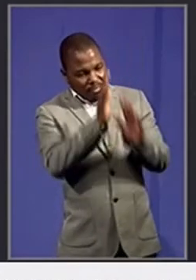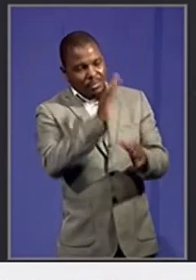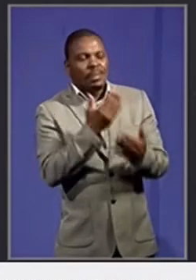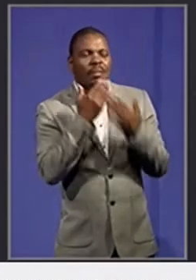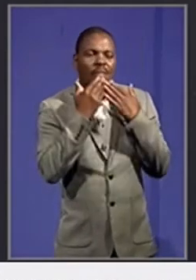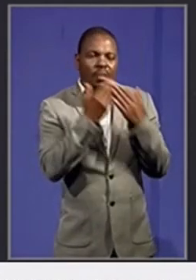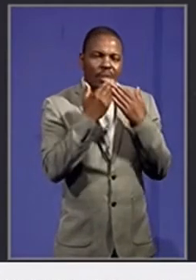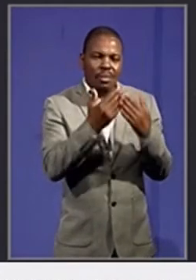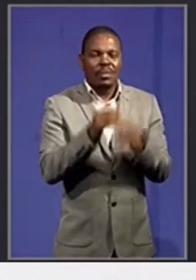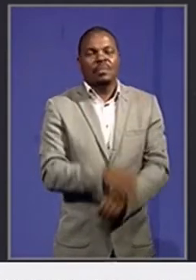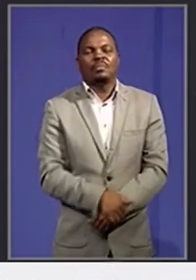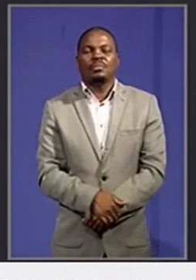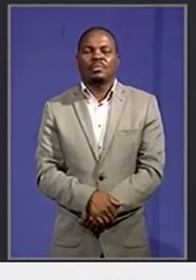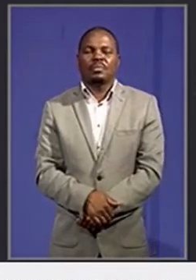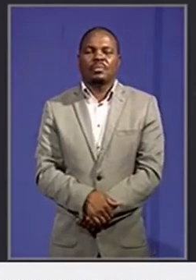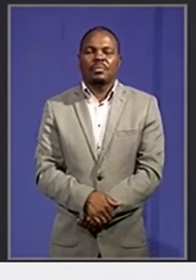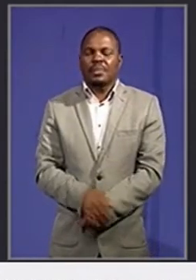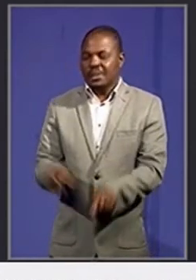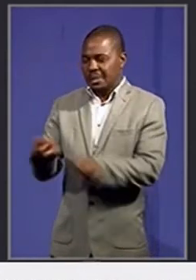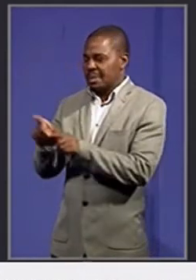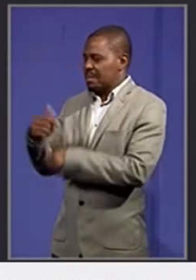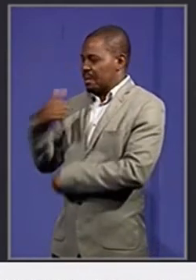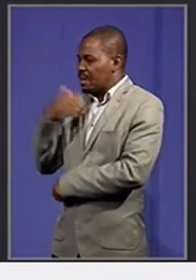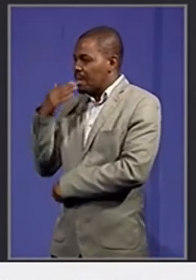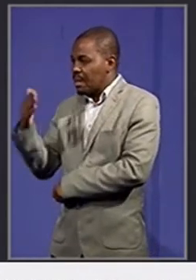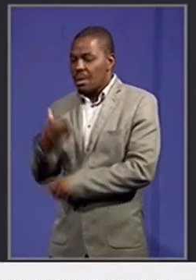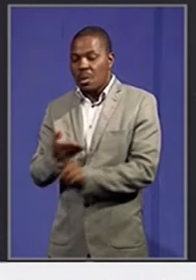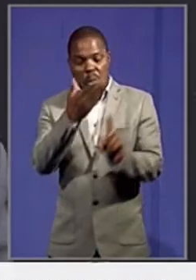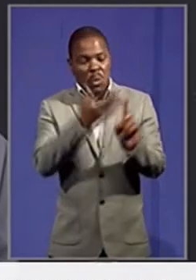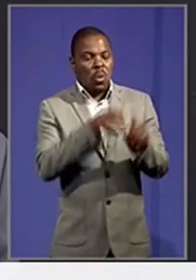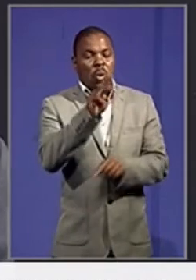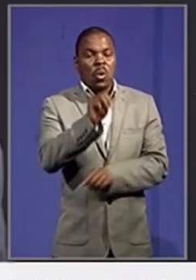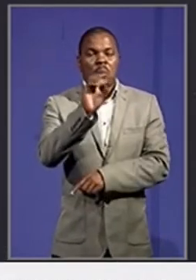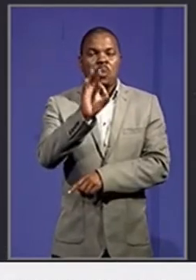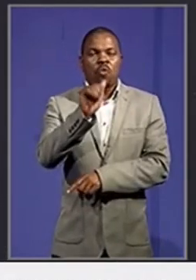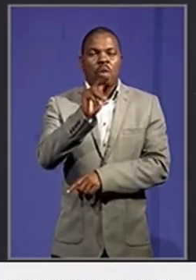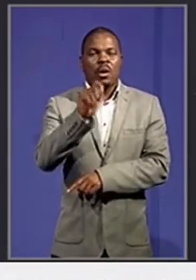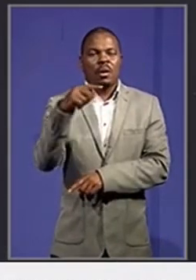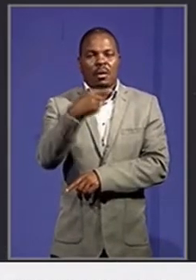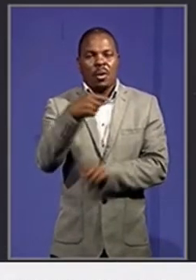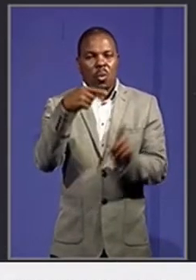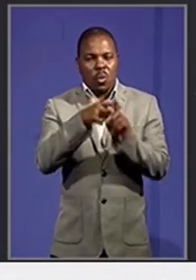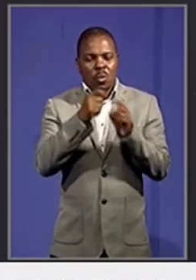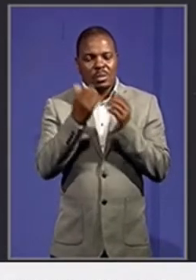bulo ga ditediamo ke PSL. O le bona ntate. Thank you. Eo ke Prime Mofokeng e leng yena mogasi wa dipapadi kwano SABC.